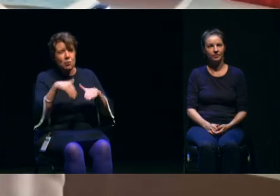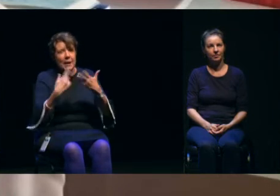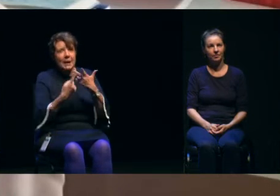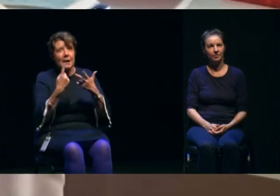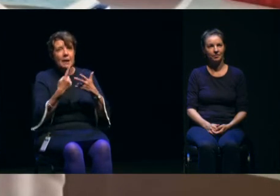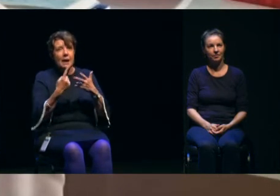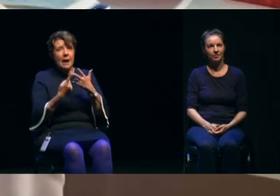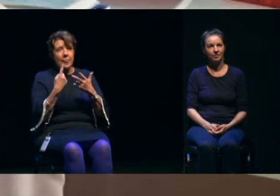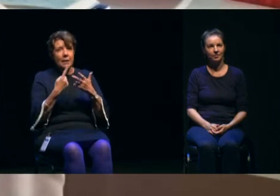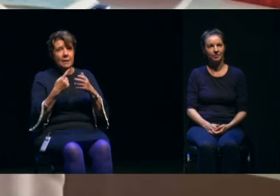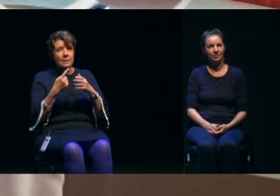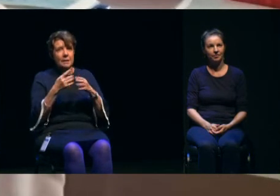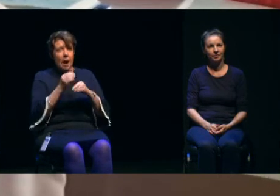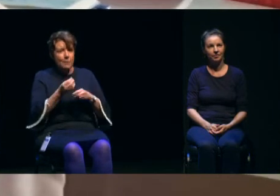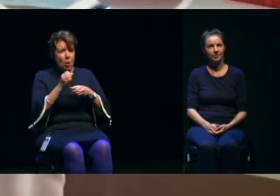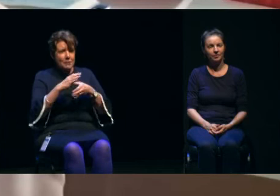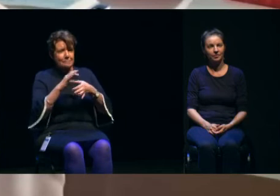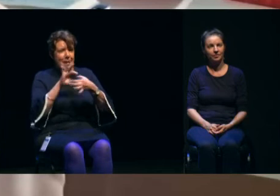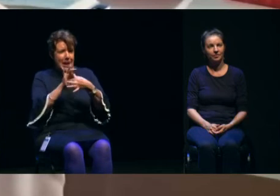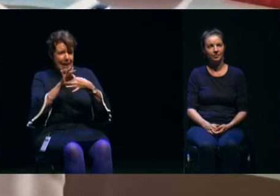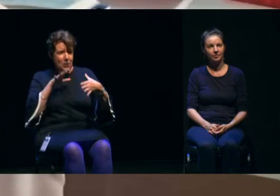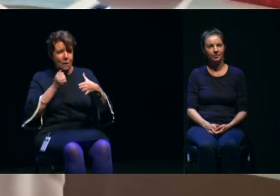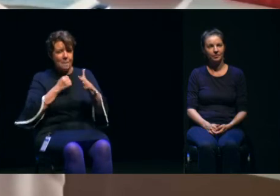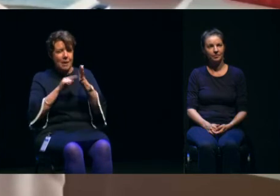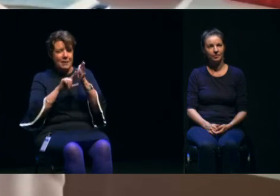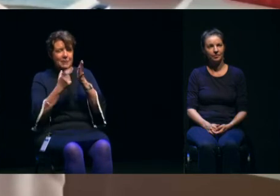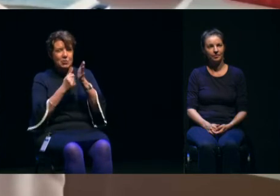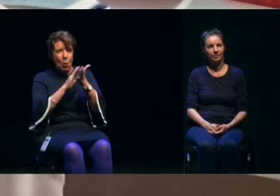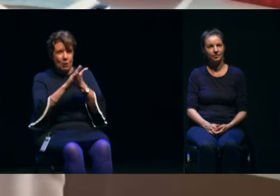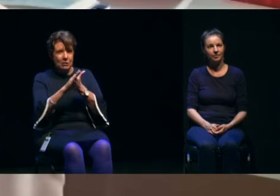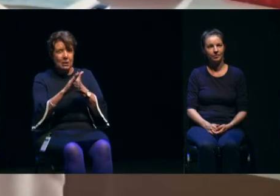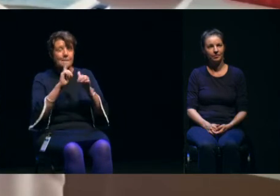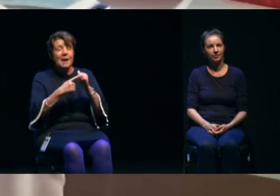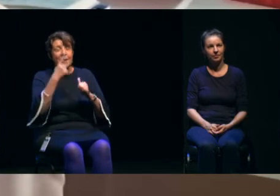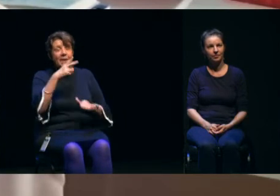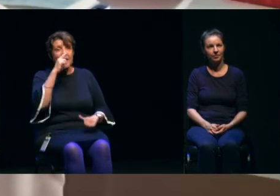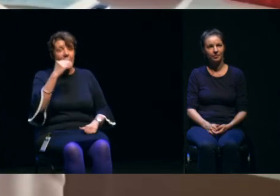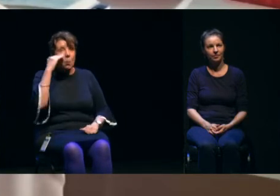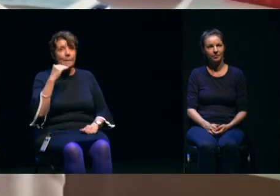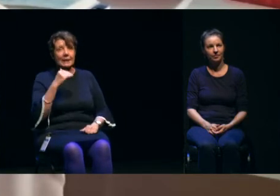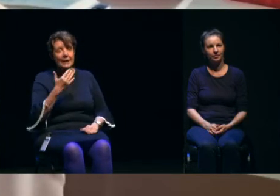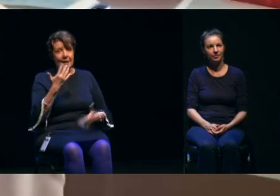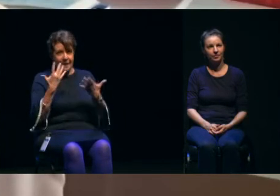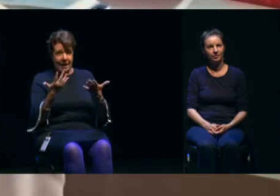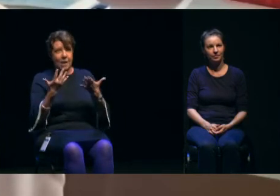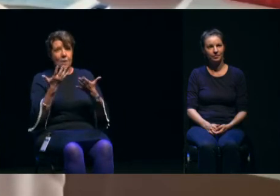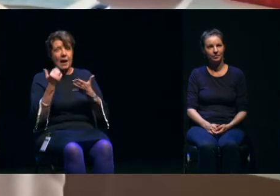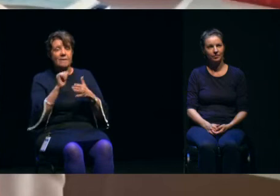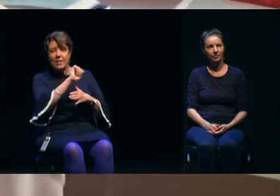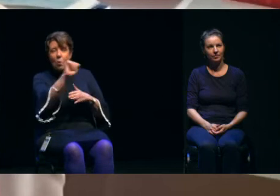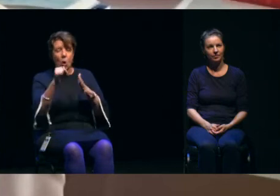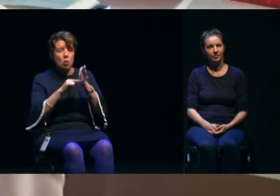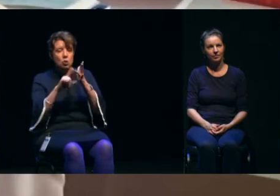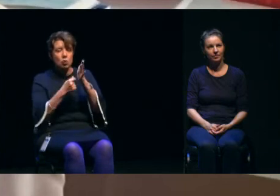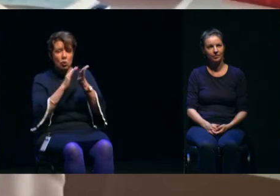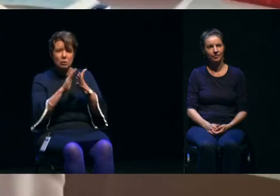torches with mine, but I'm not letting go. And I think that the young women today have their own torches and they